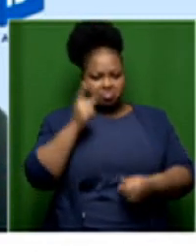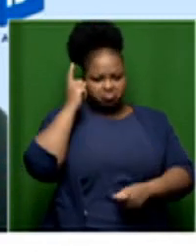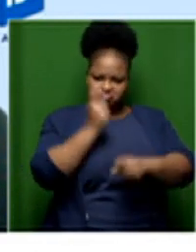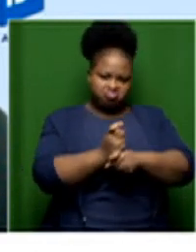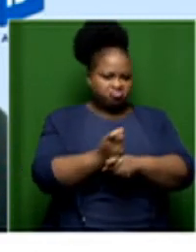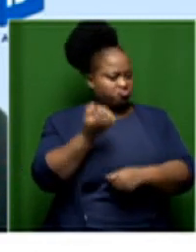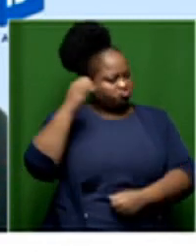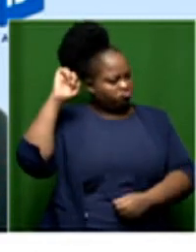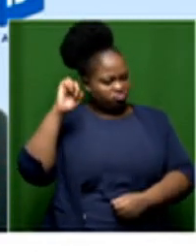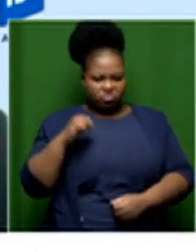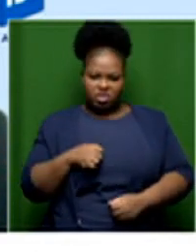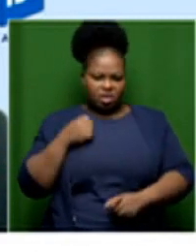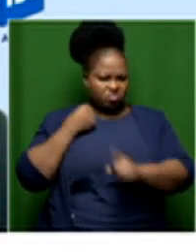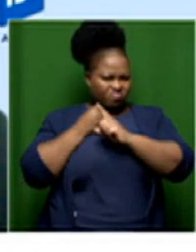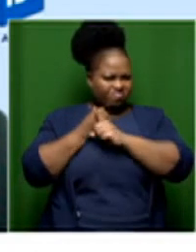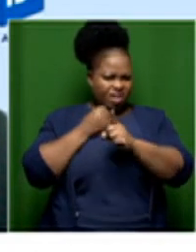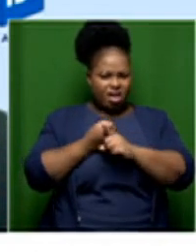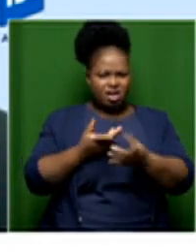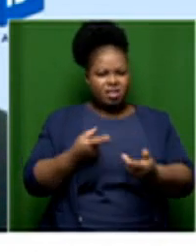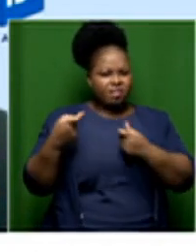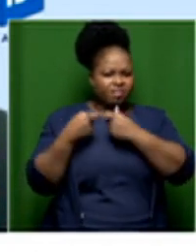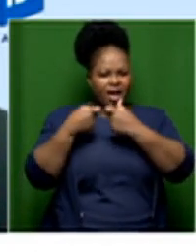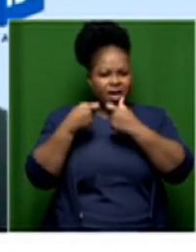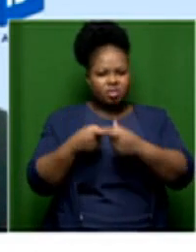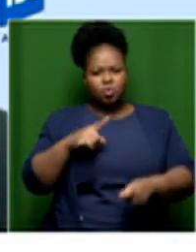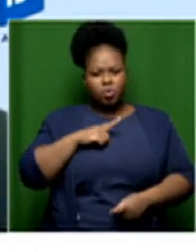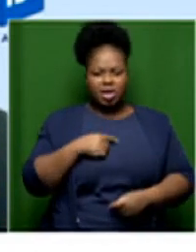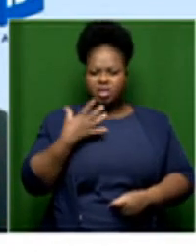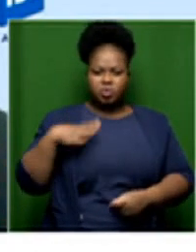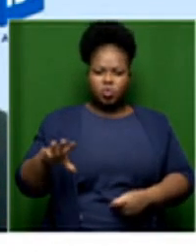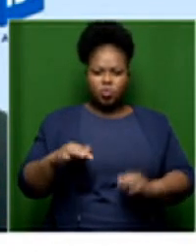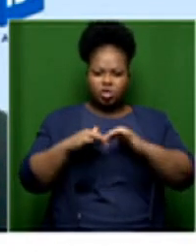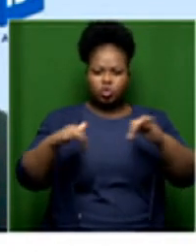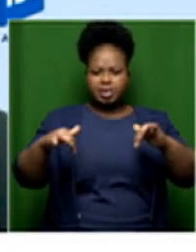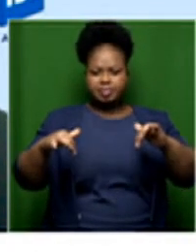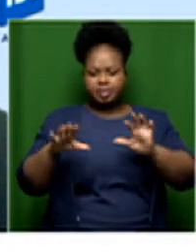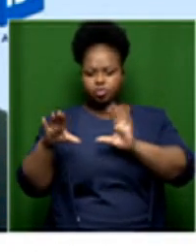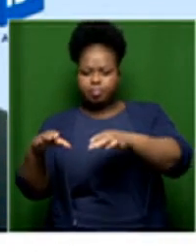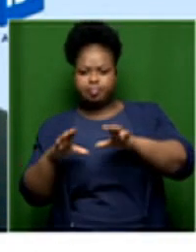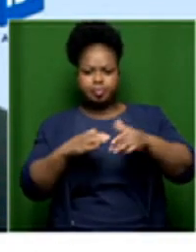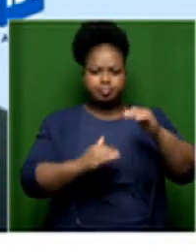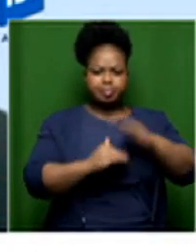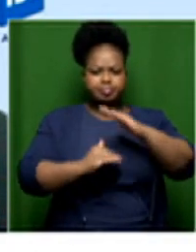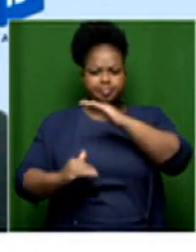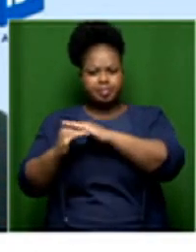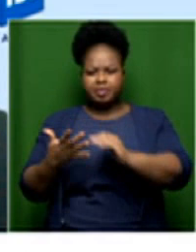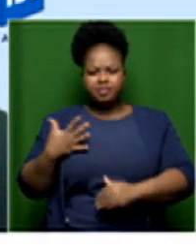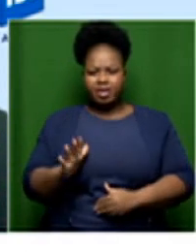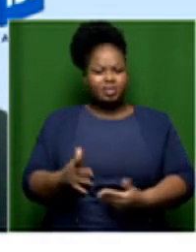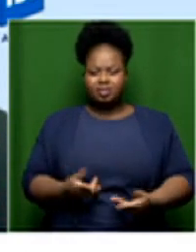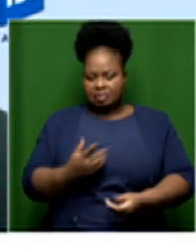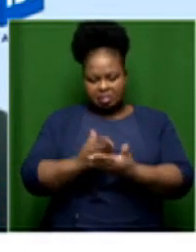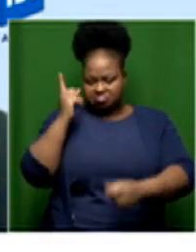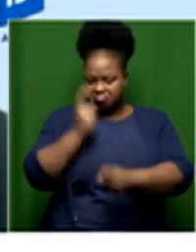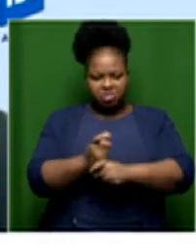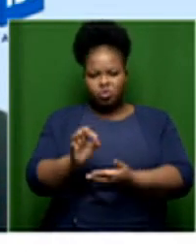where they have fought some of these demarcations and delimitations and they've actually refused to